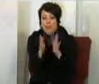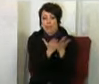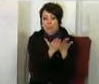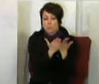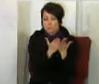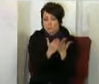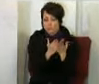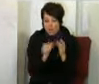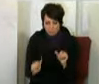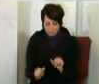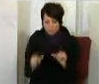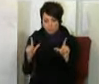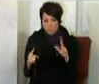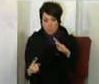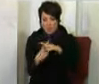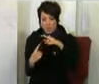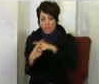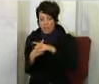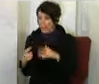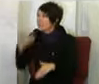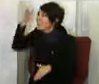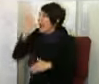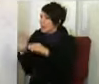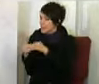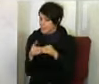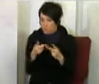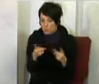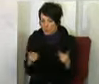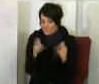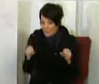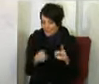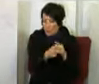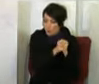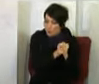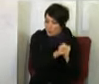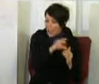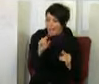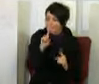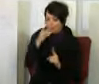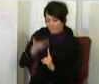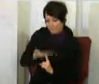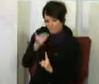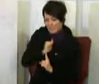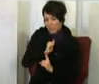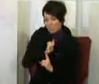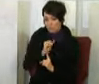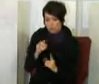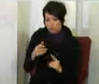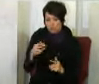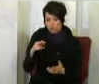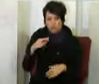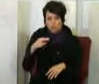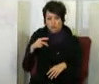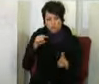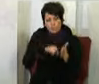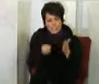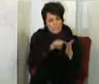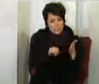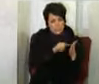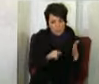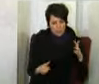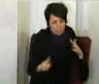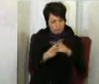to a place where I could worship and be me. And, you know, as I was doing my research, I kept seeing references to this church that